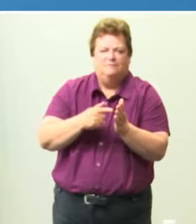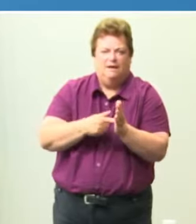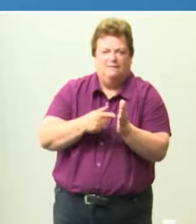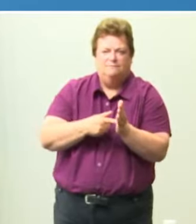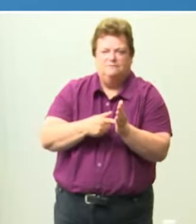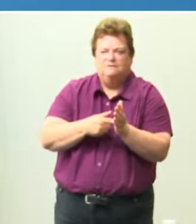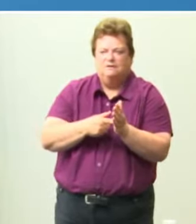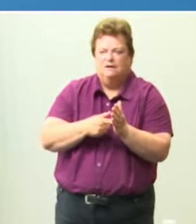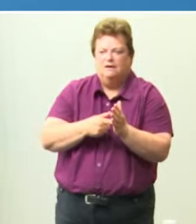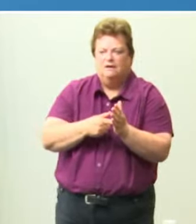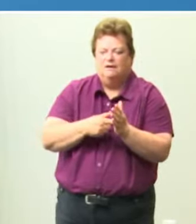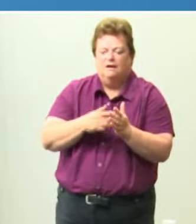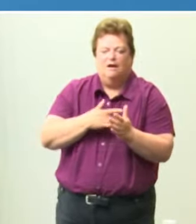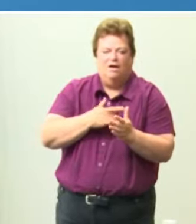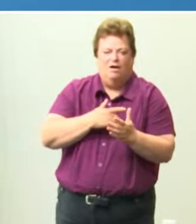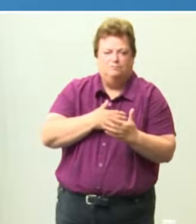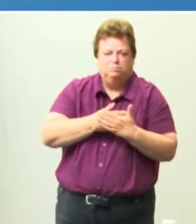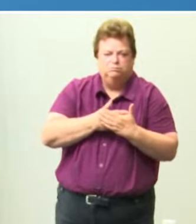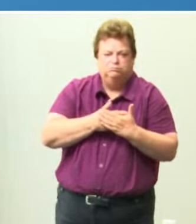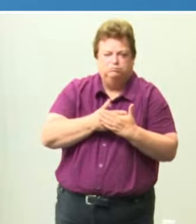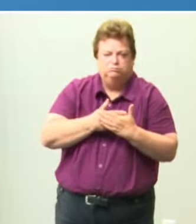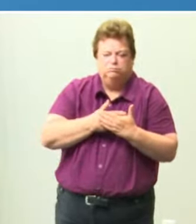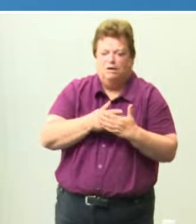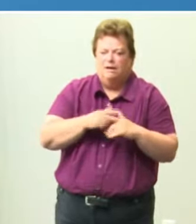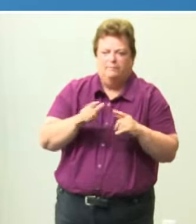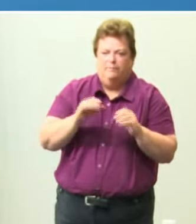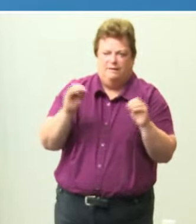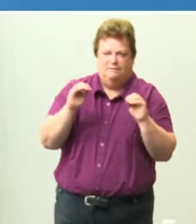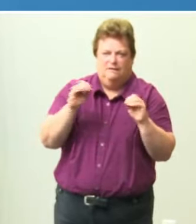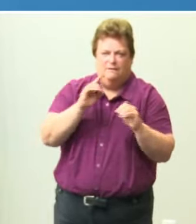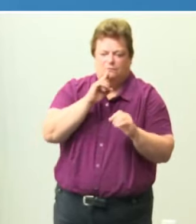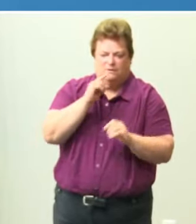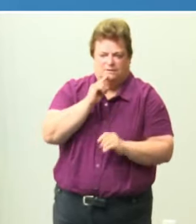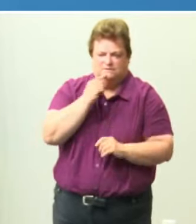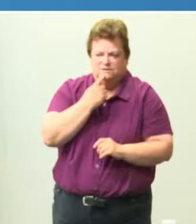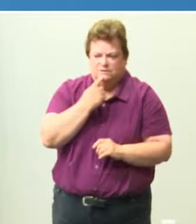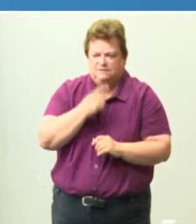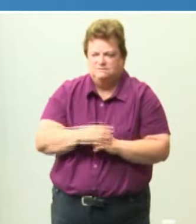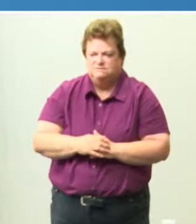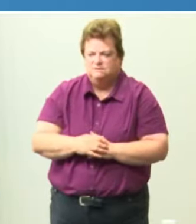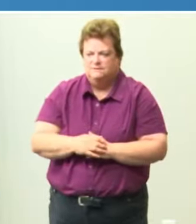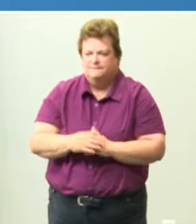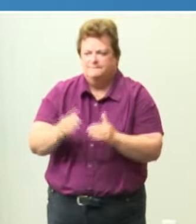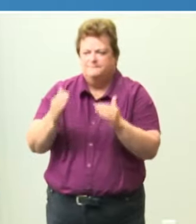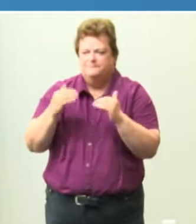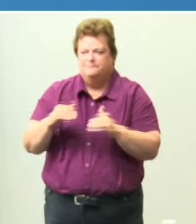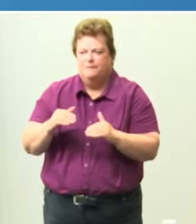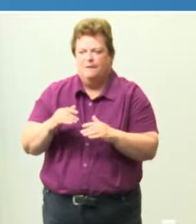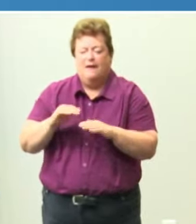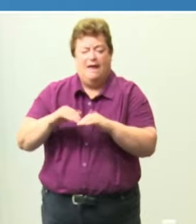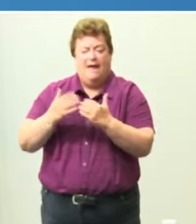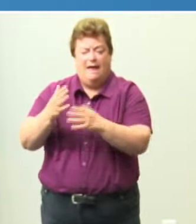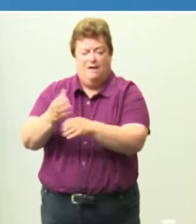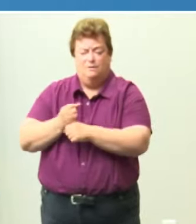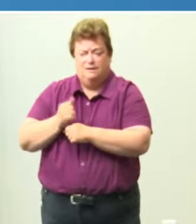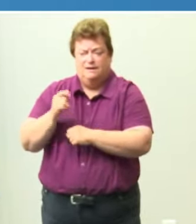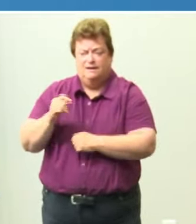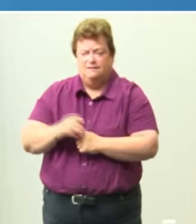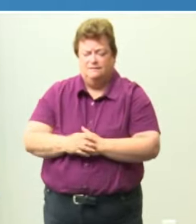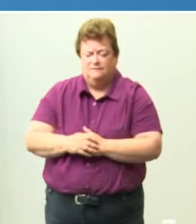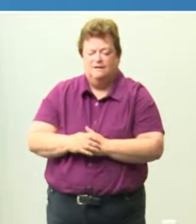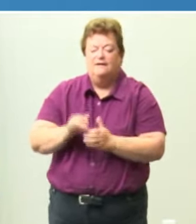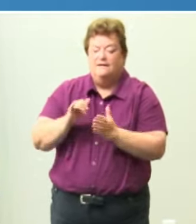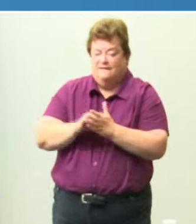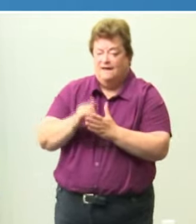sometimes racing heart, those kind of things, but nothing serious. And then how do you receive it? So this is